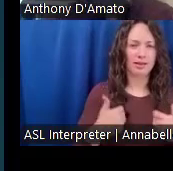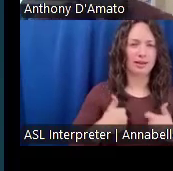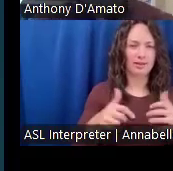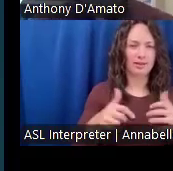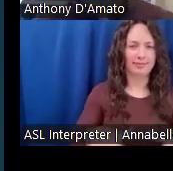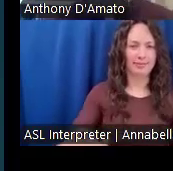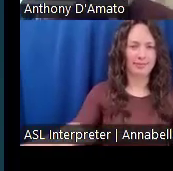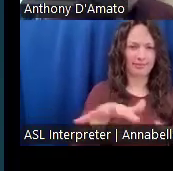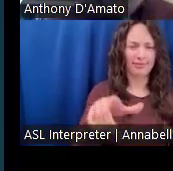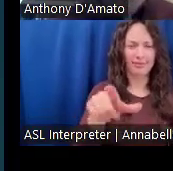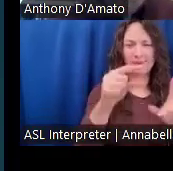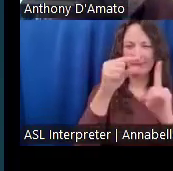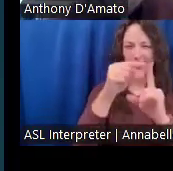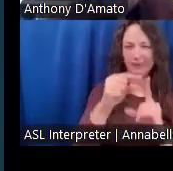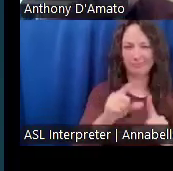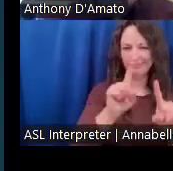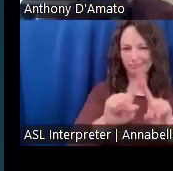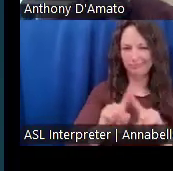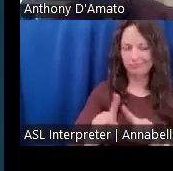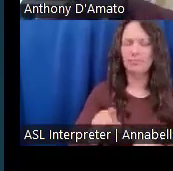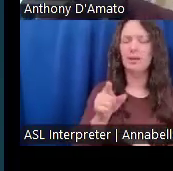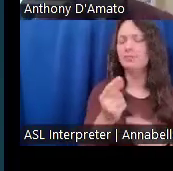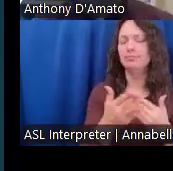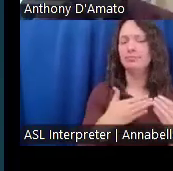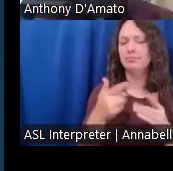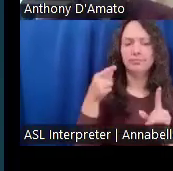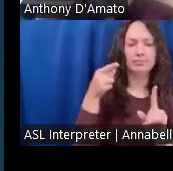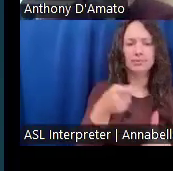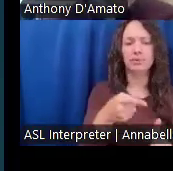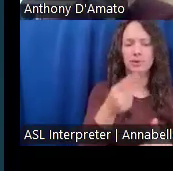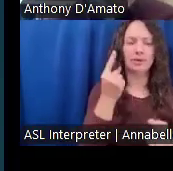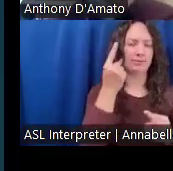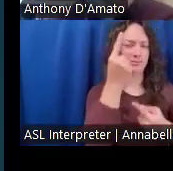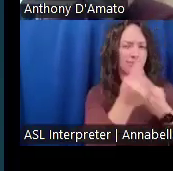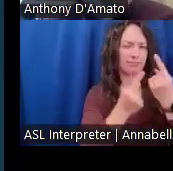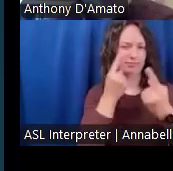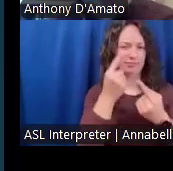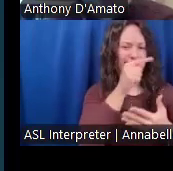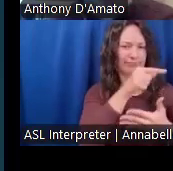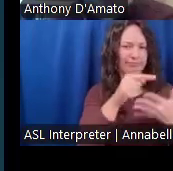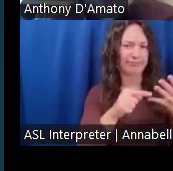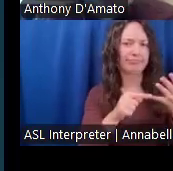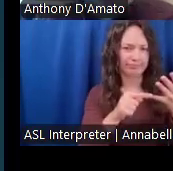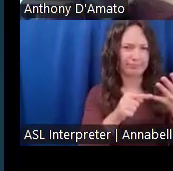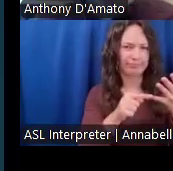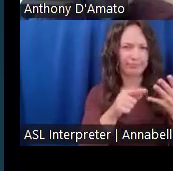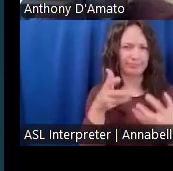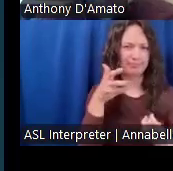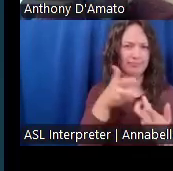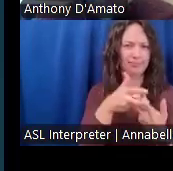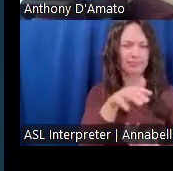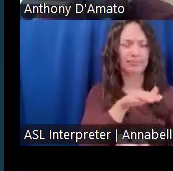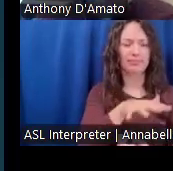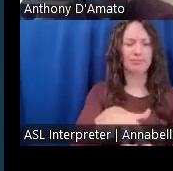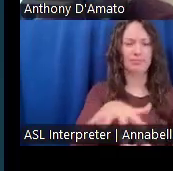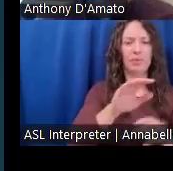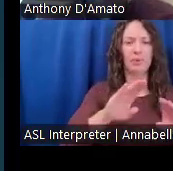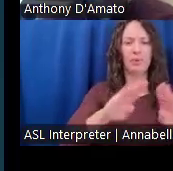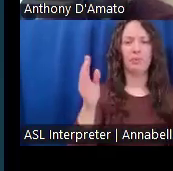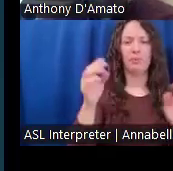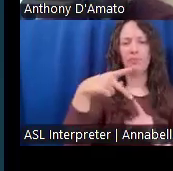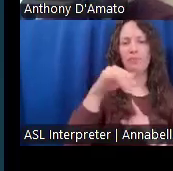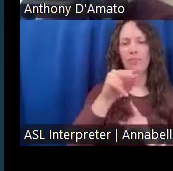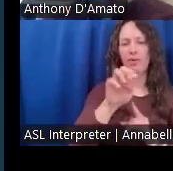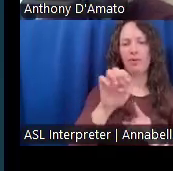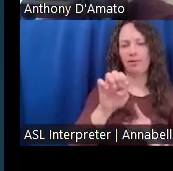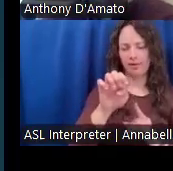at different factors that are important for the different groups of species associated with open pine. I think we'll have a link for this